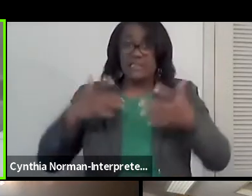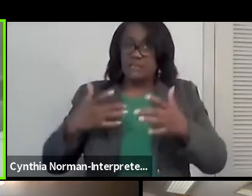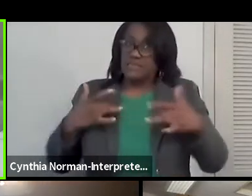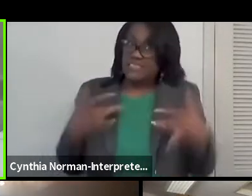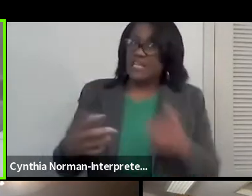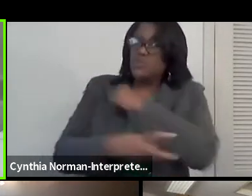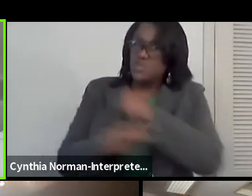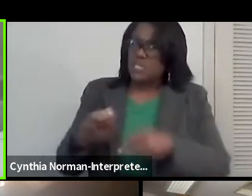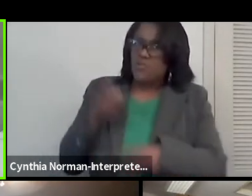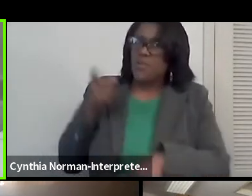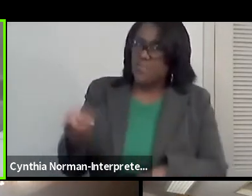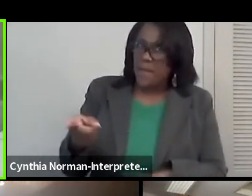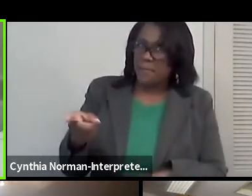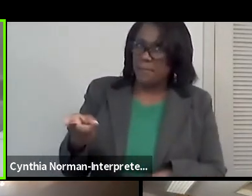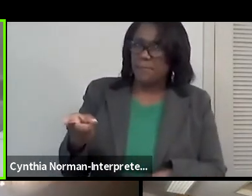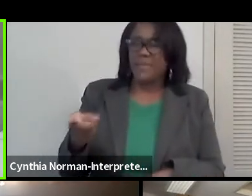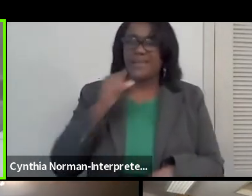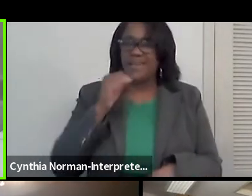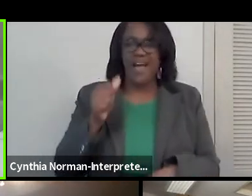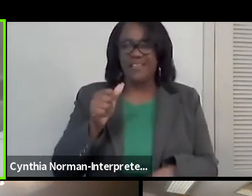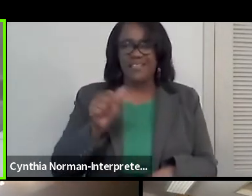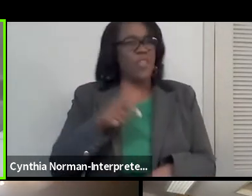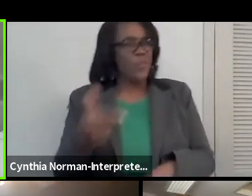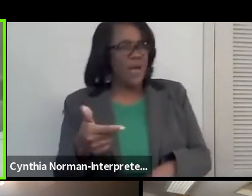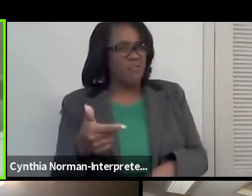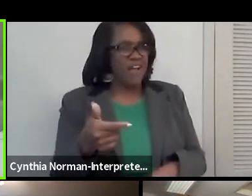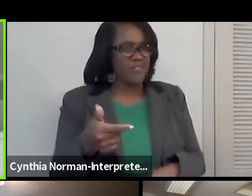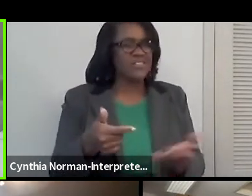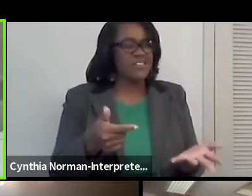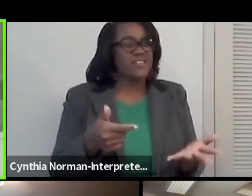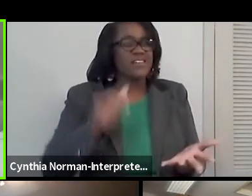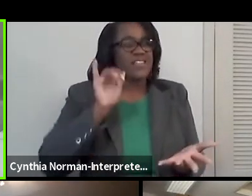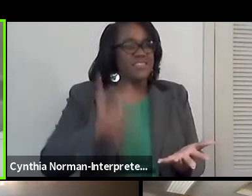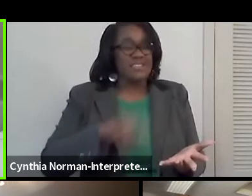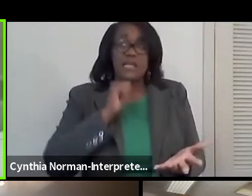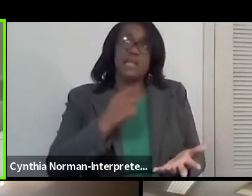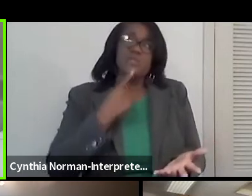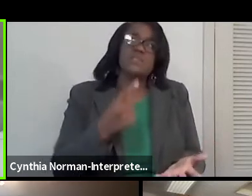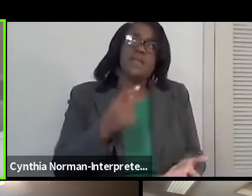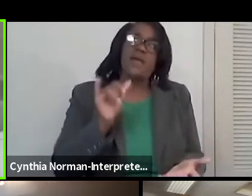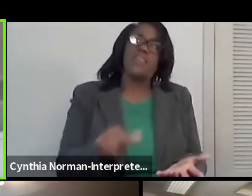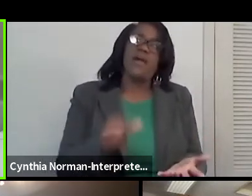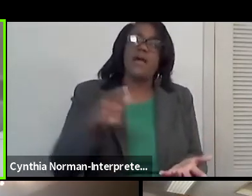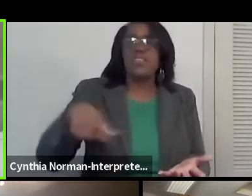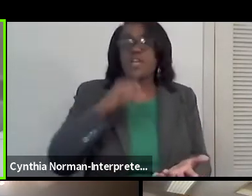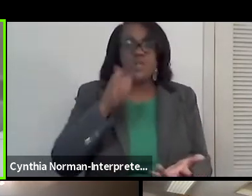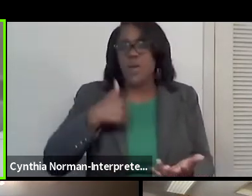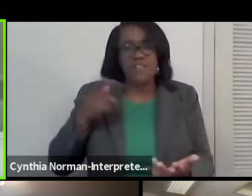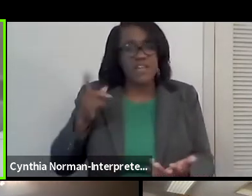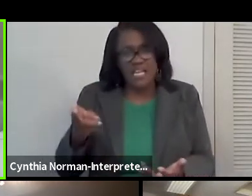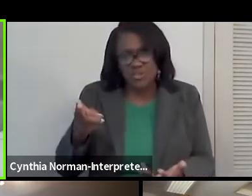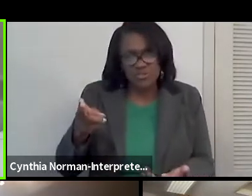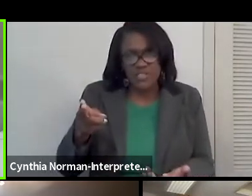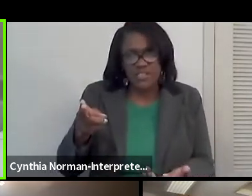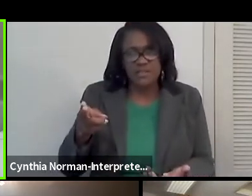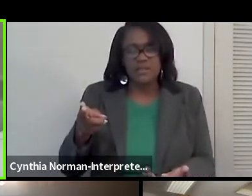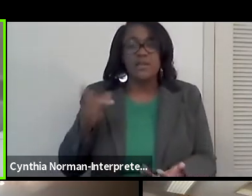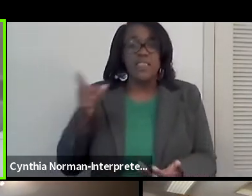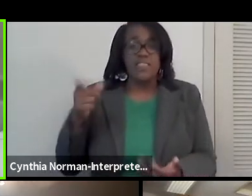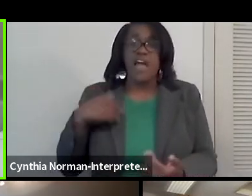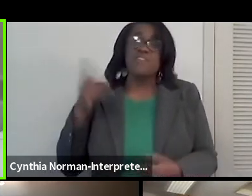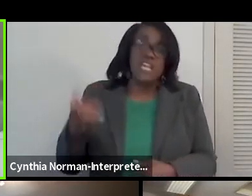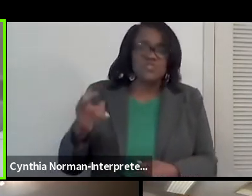way around. You know, a number of things like that. And, you know, that's not to say that they don't have a history of